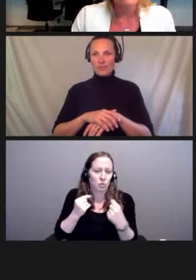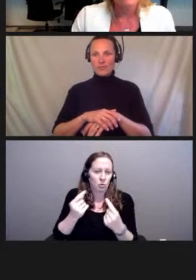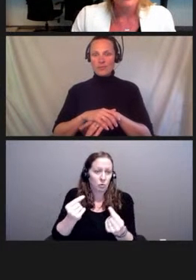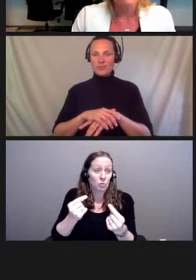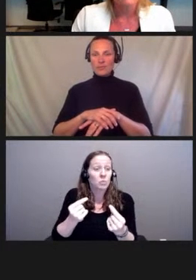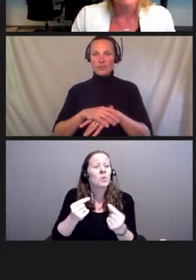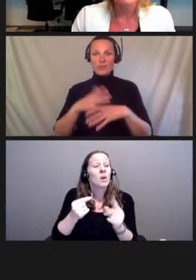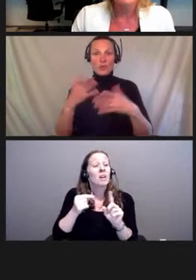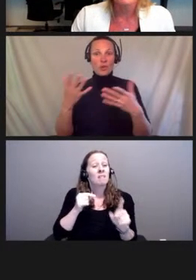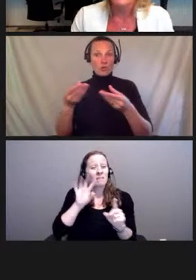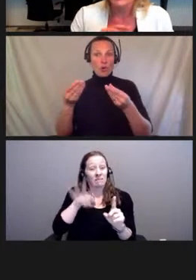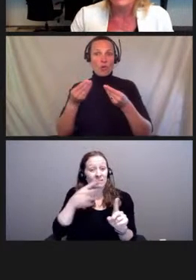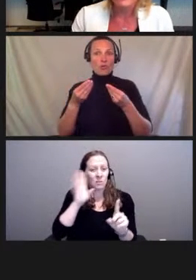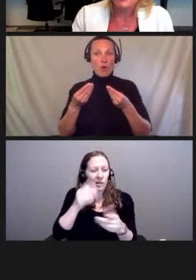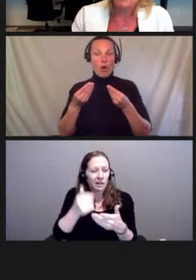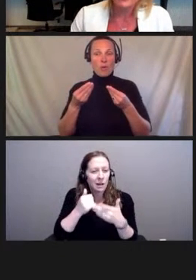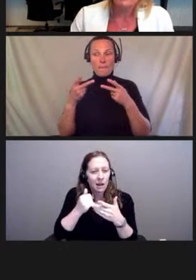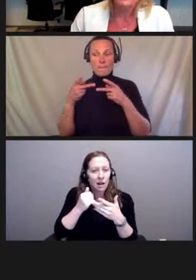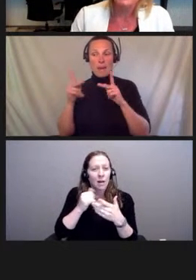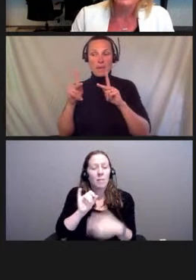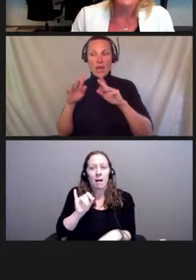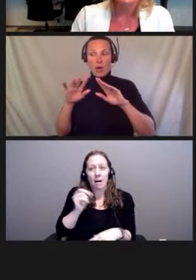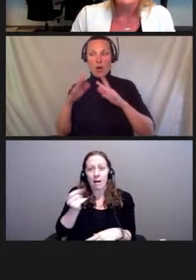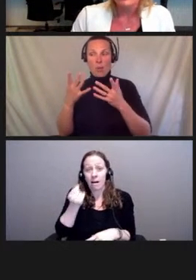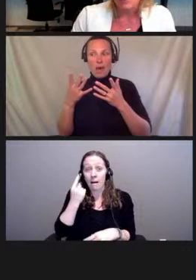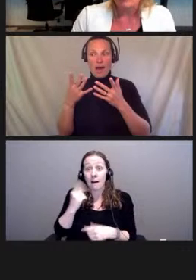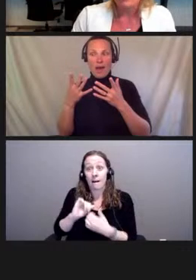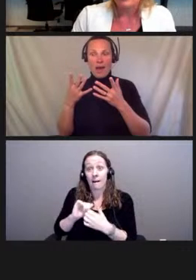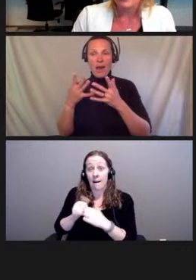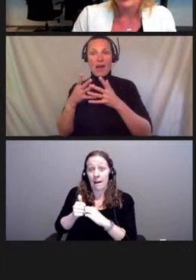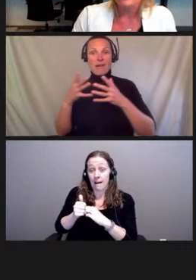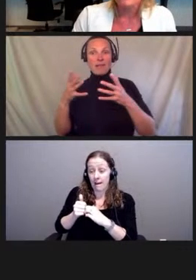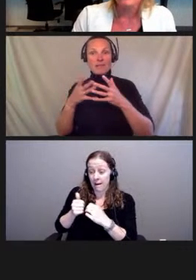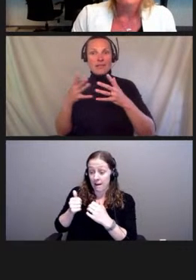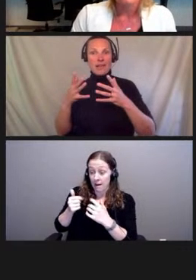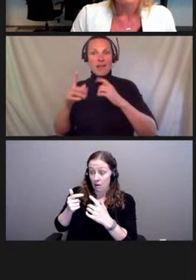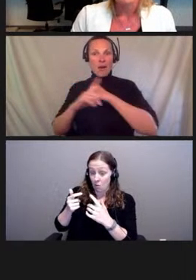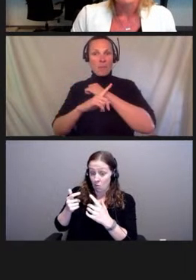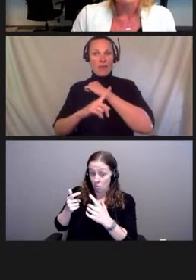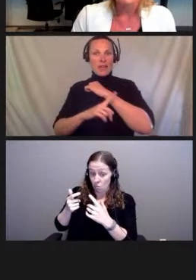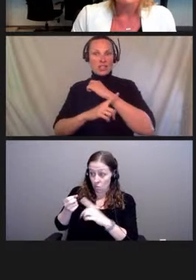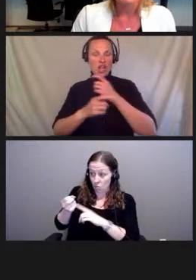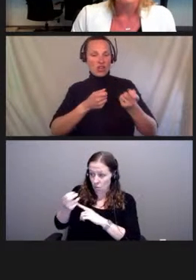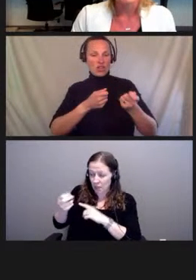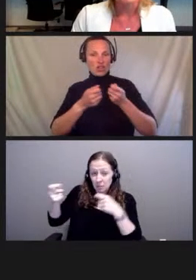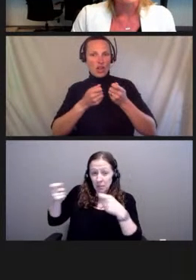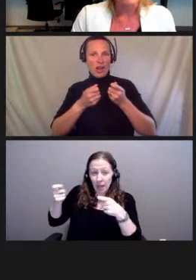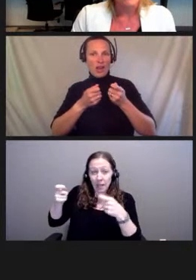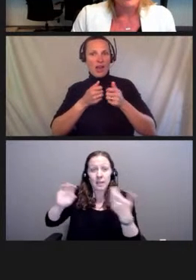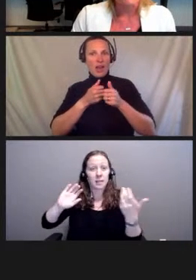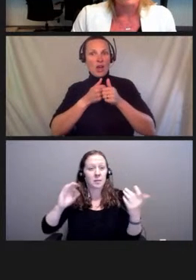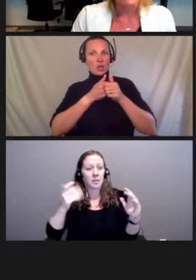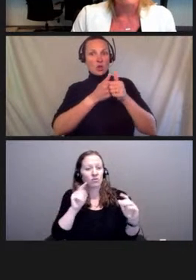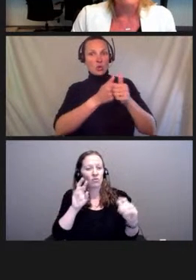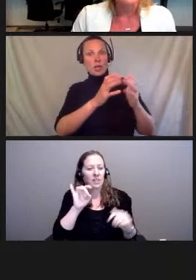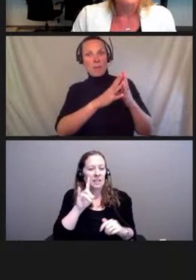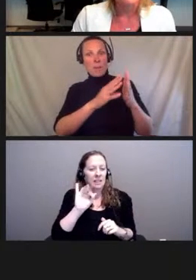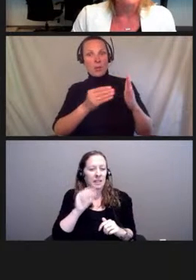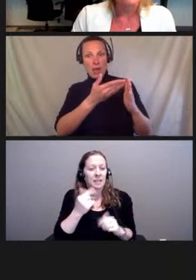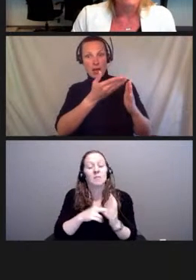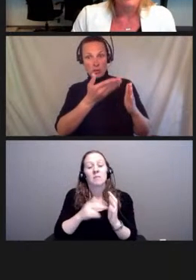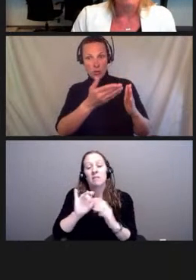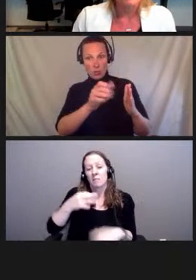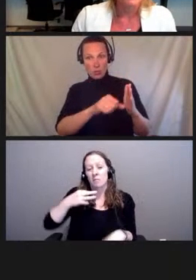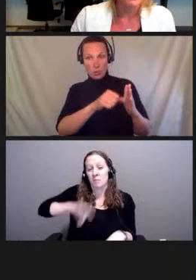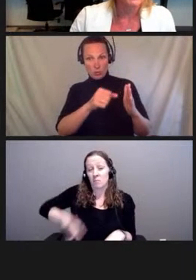waste managed is trending in comparison to the model projections, which will be useful insight when it comes to updating